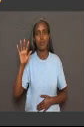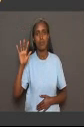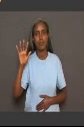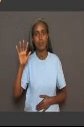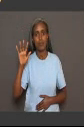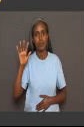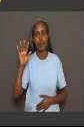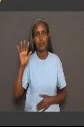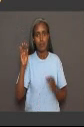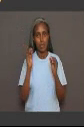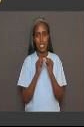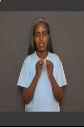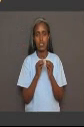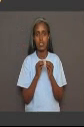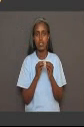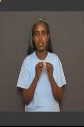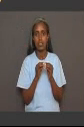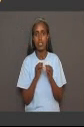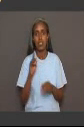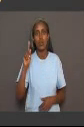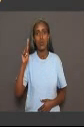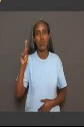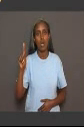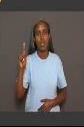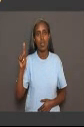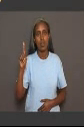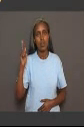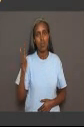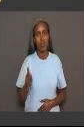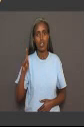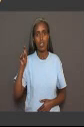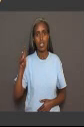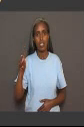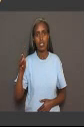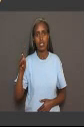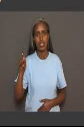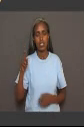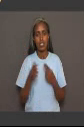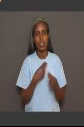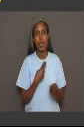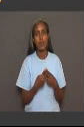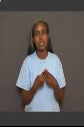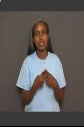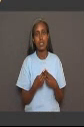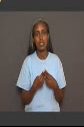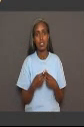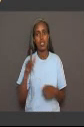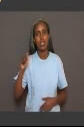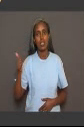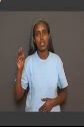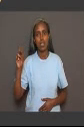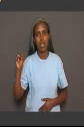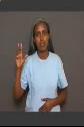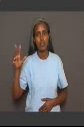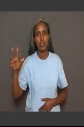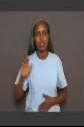5 plus 1 over x times ln